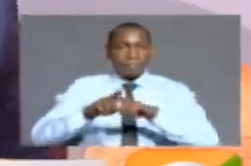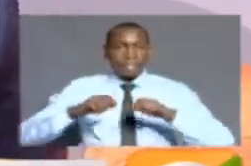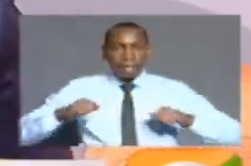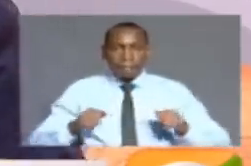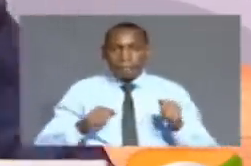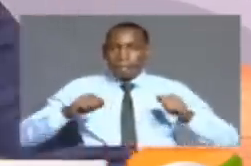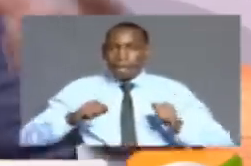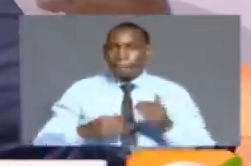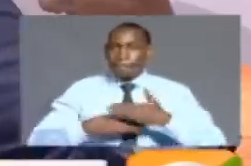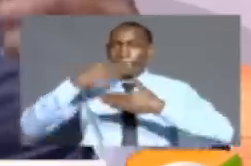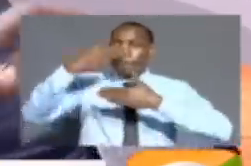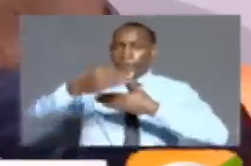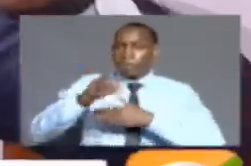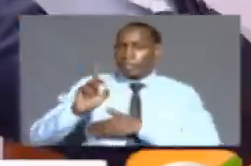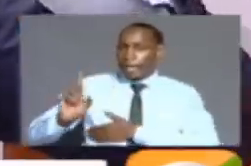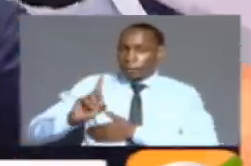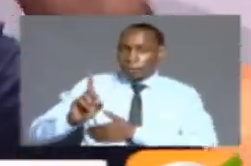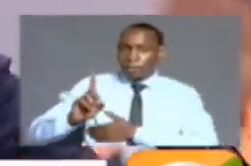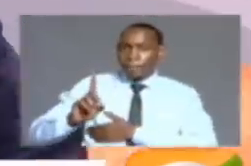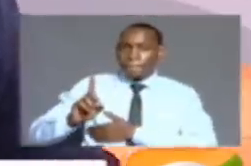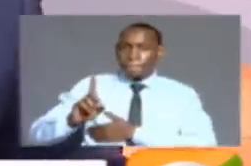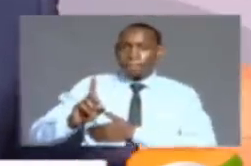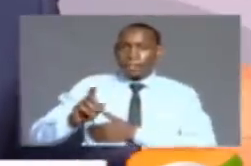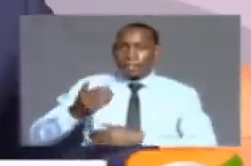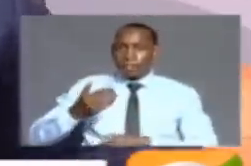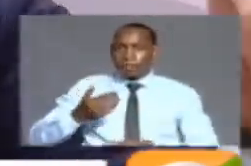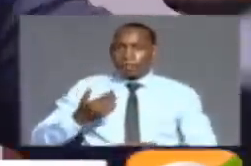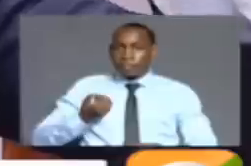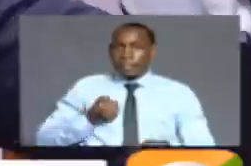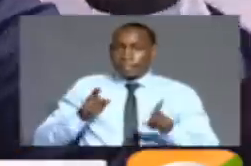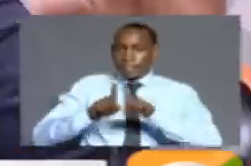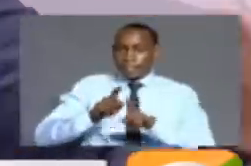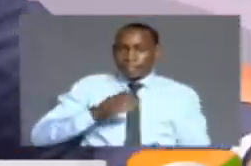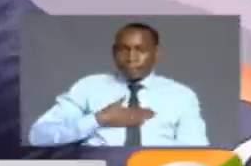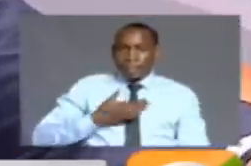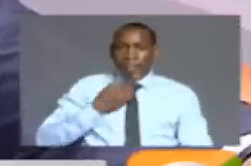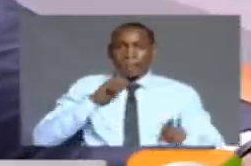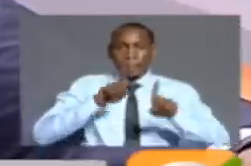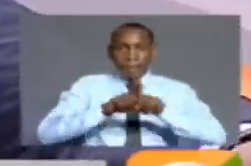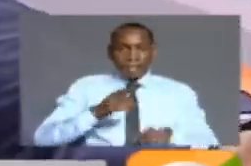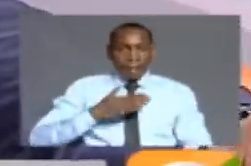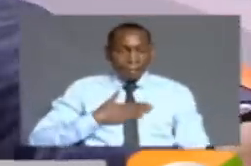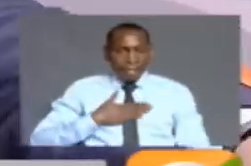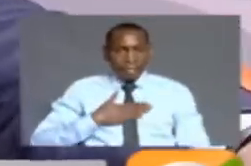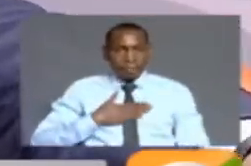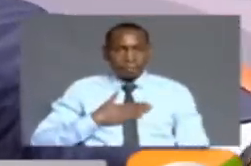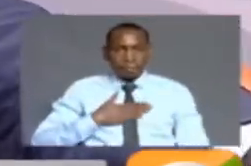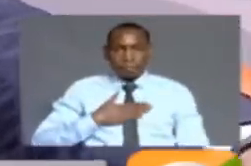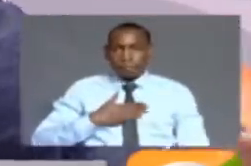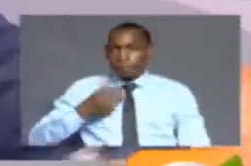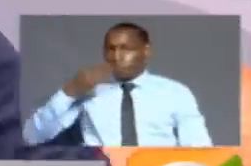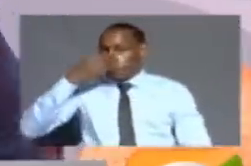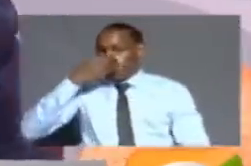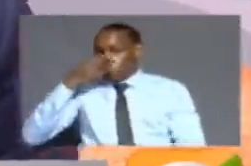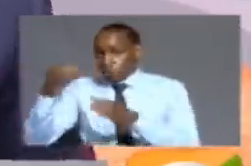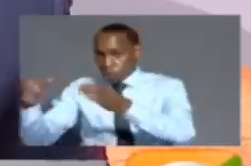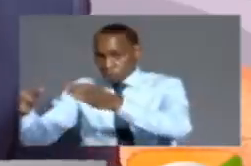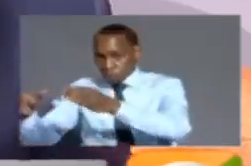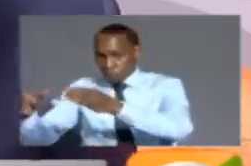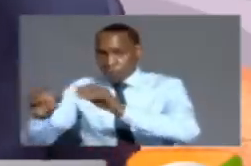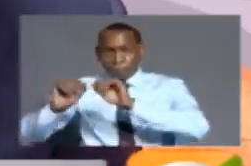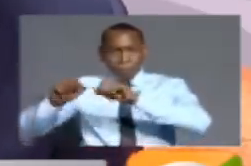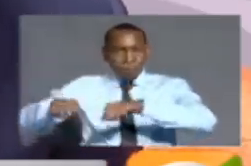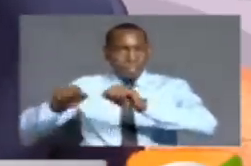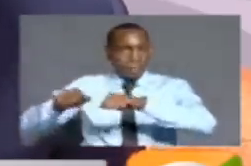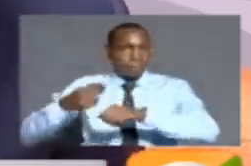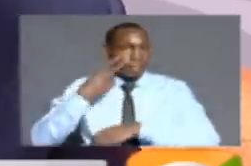the day when my sister, my brothers from William Ruto's side will be able to